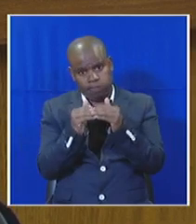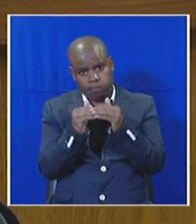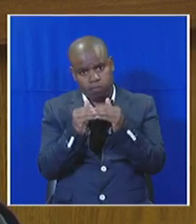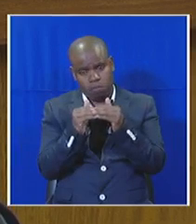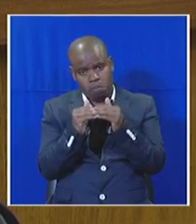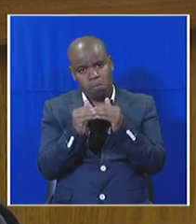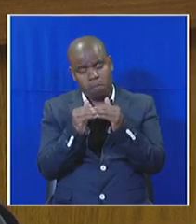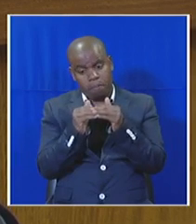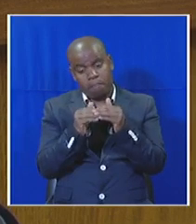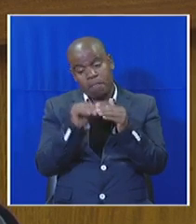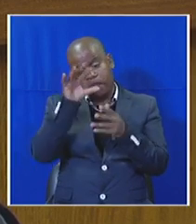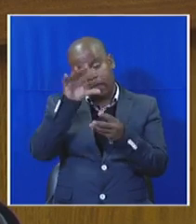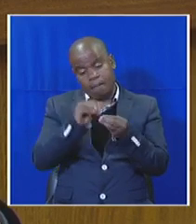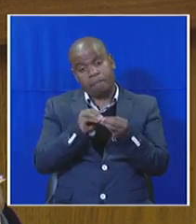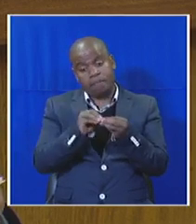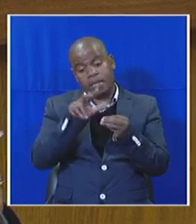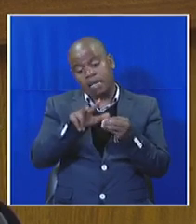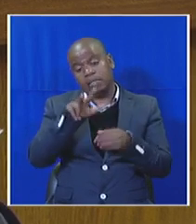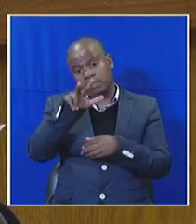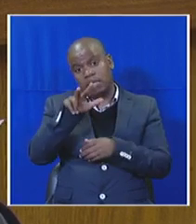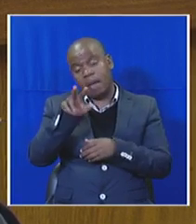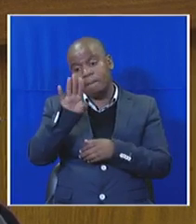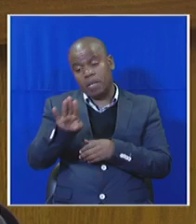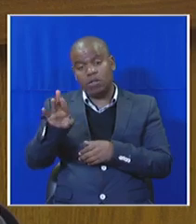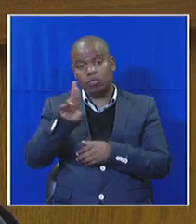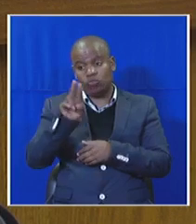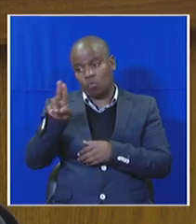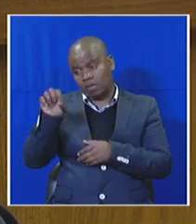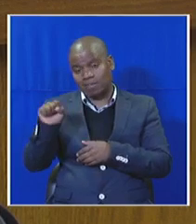$18 billion by the end of this year.